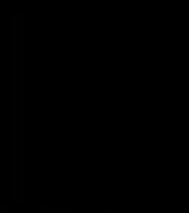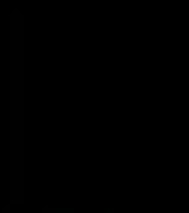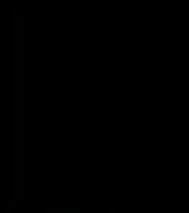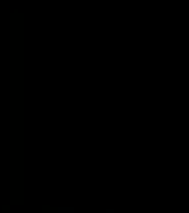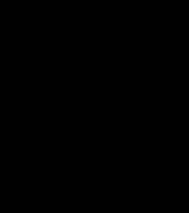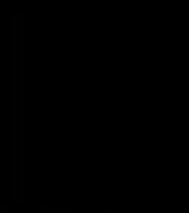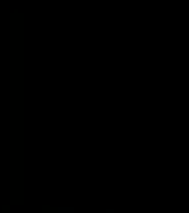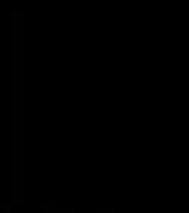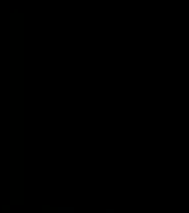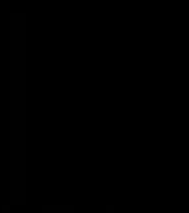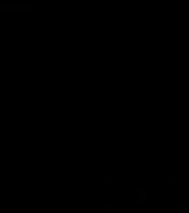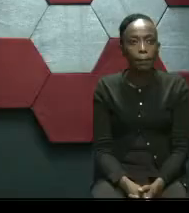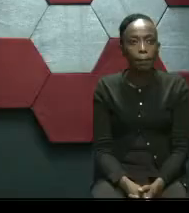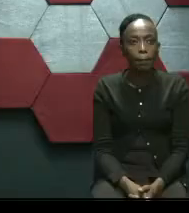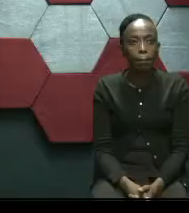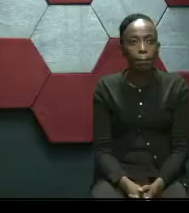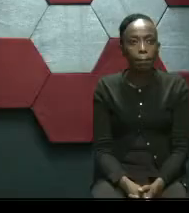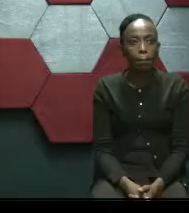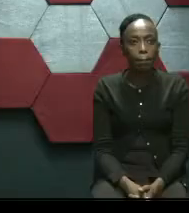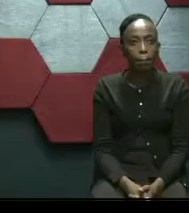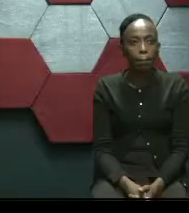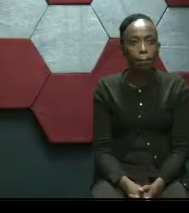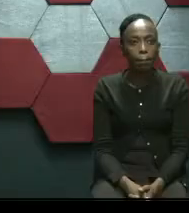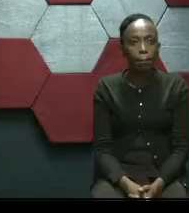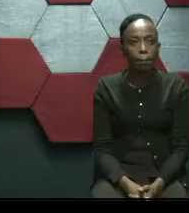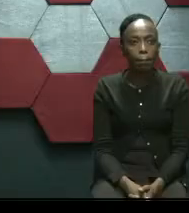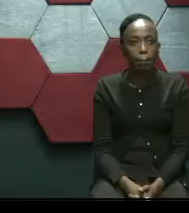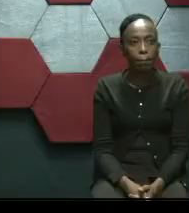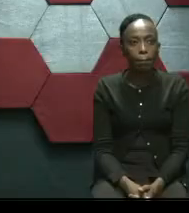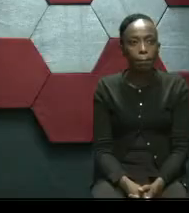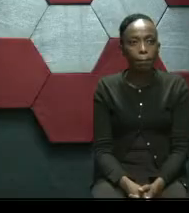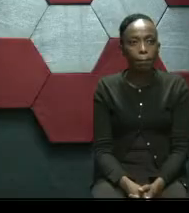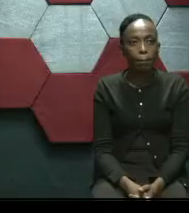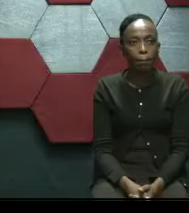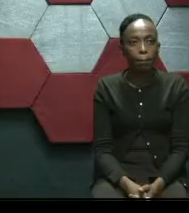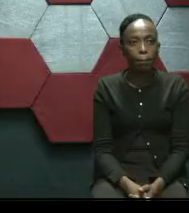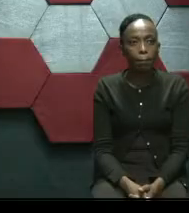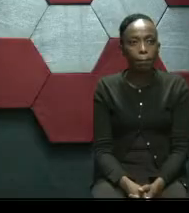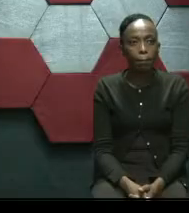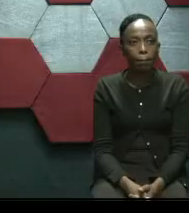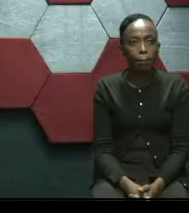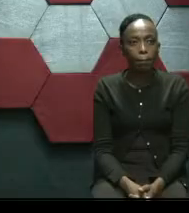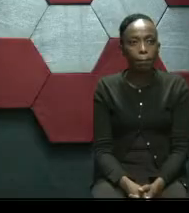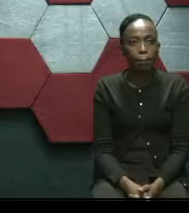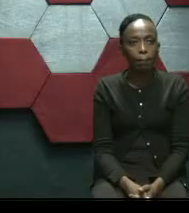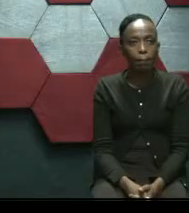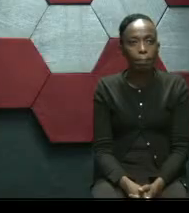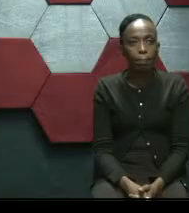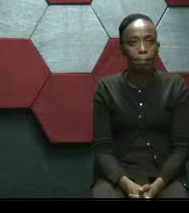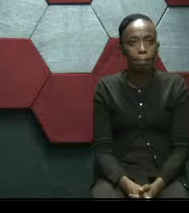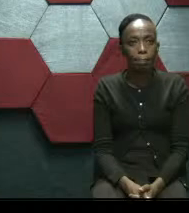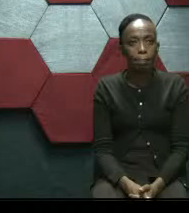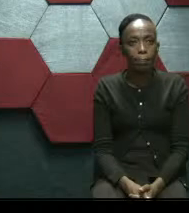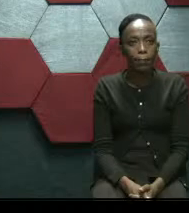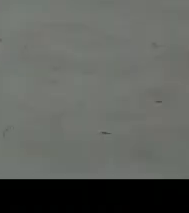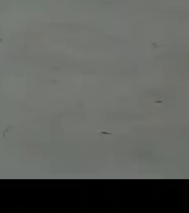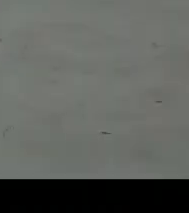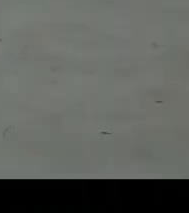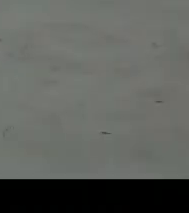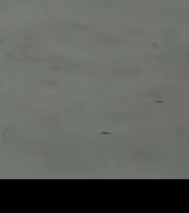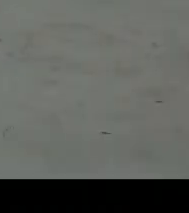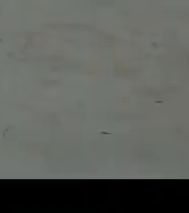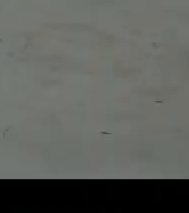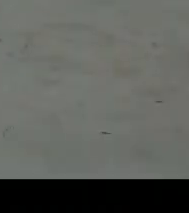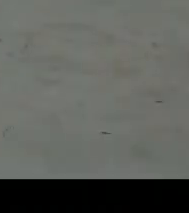alinipenda bure niko ready made cheki kwanza guze hizo ma scripture nizi cheki twende east kama base tukafist na